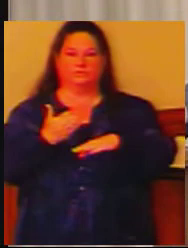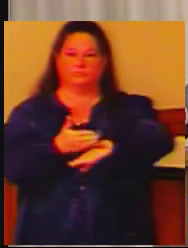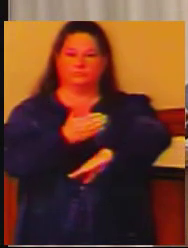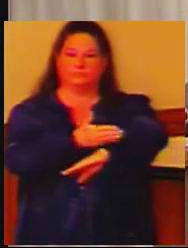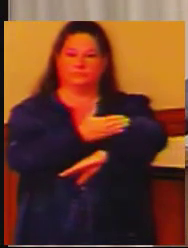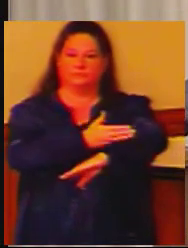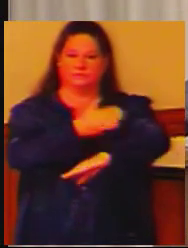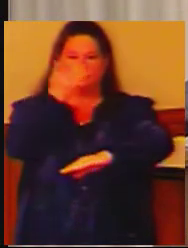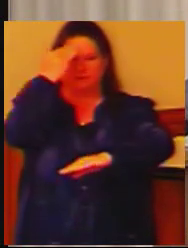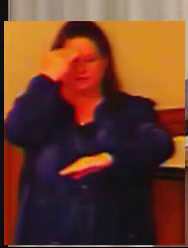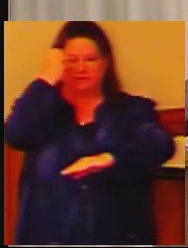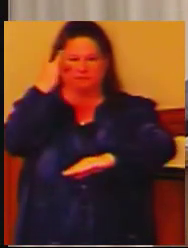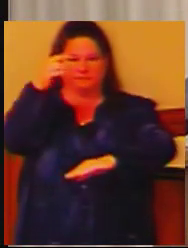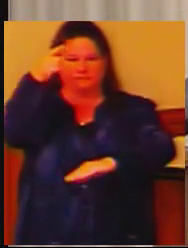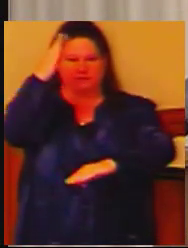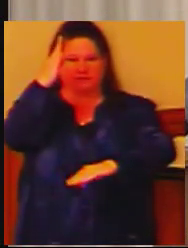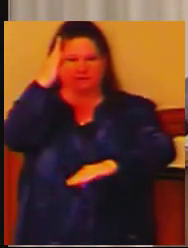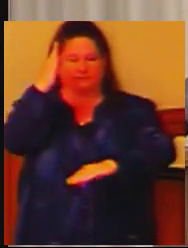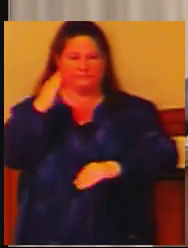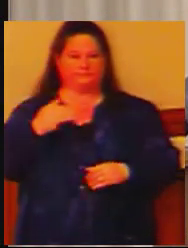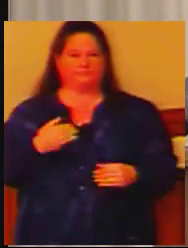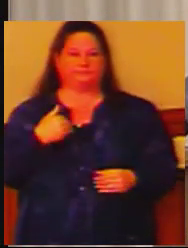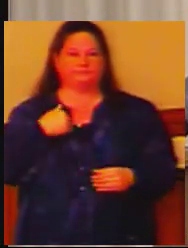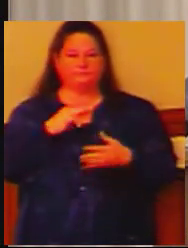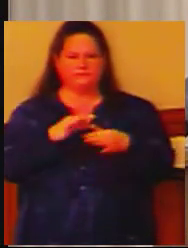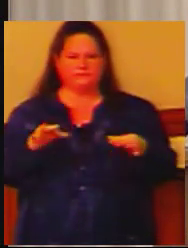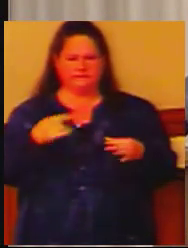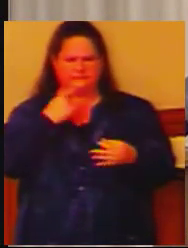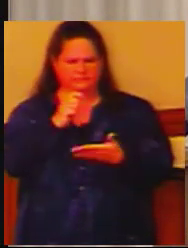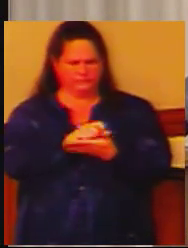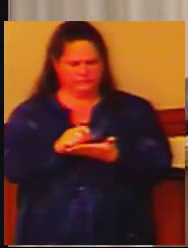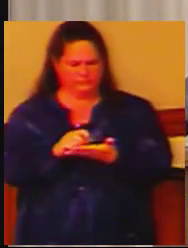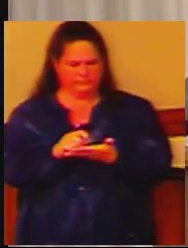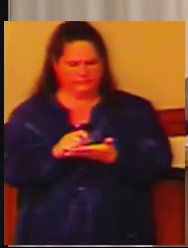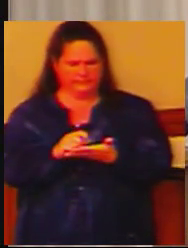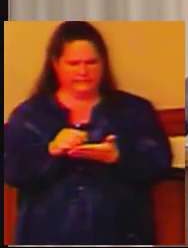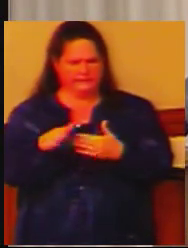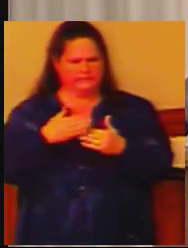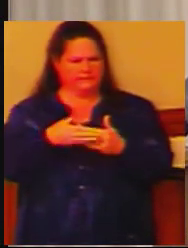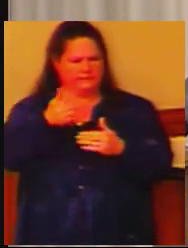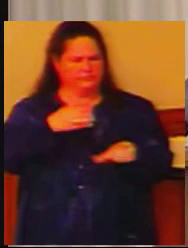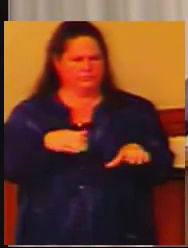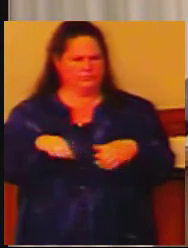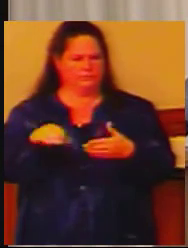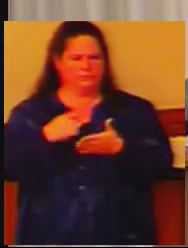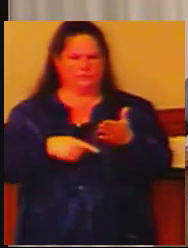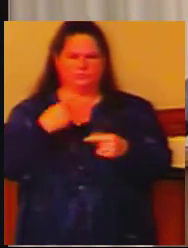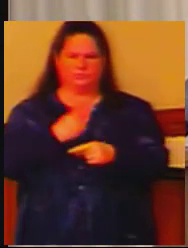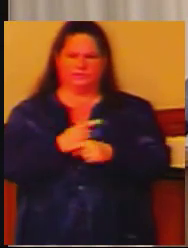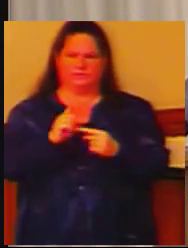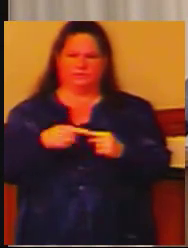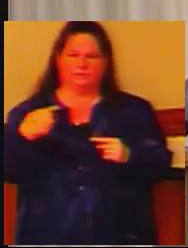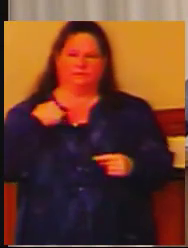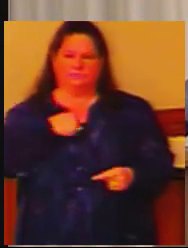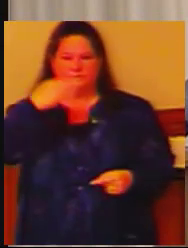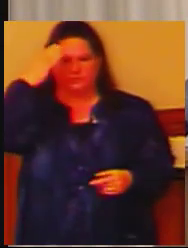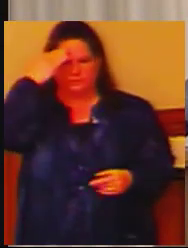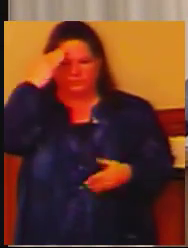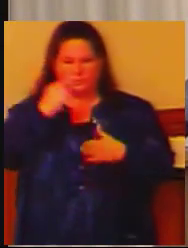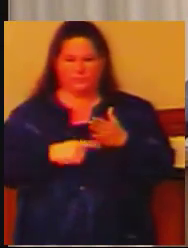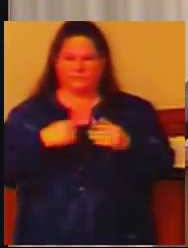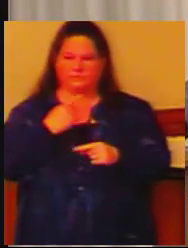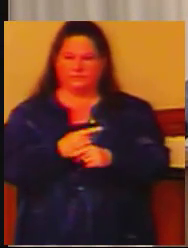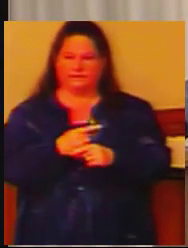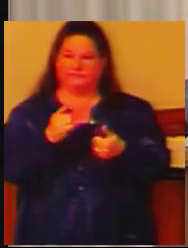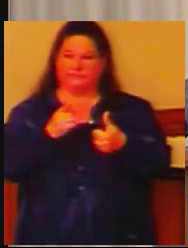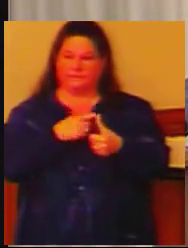God. I got a statement that I wrote. It's easier to do what is right when we know what is right. So first you have to